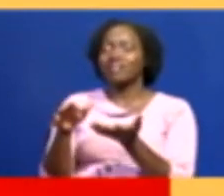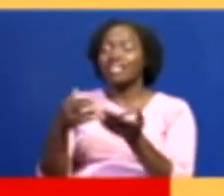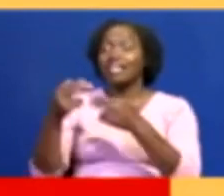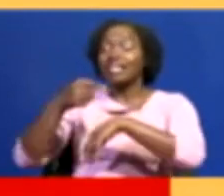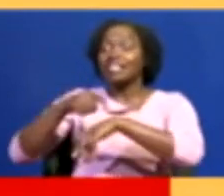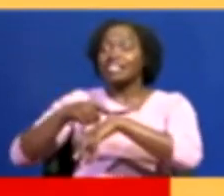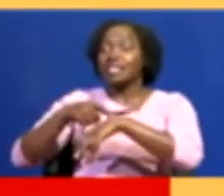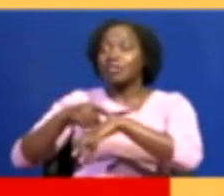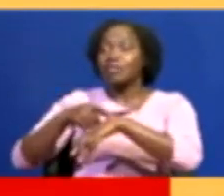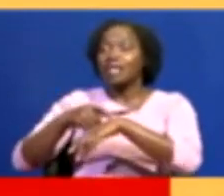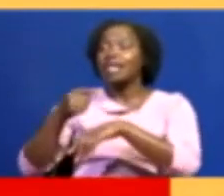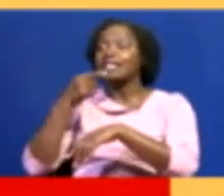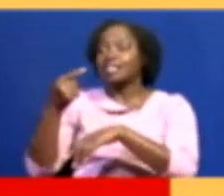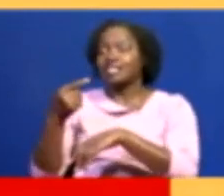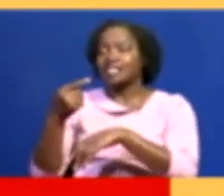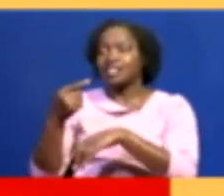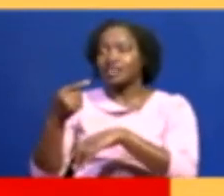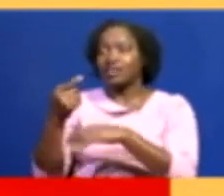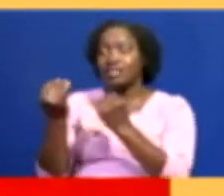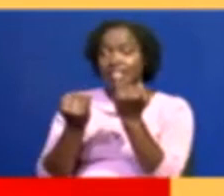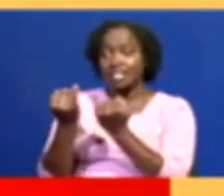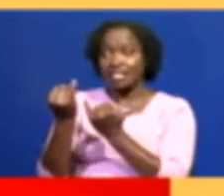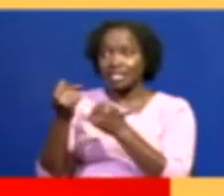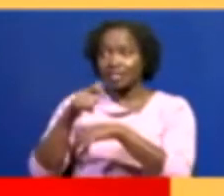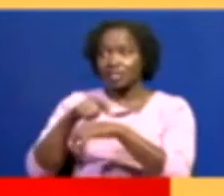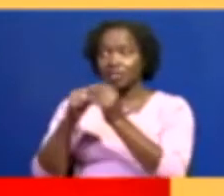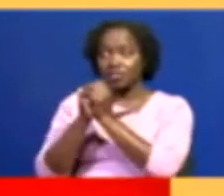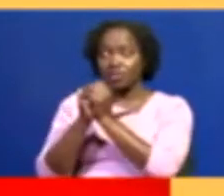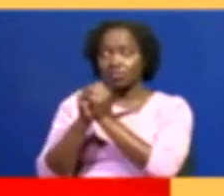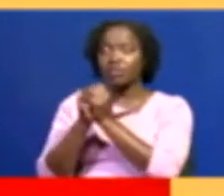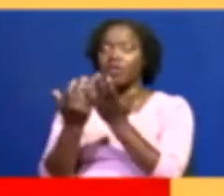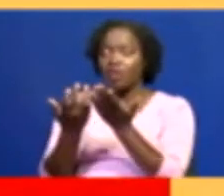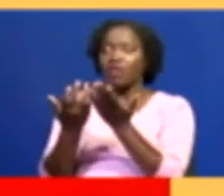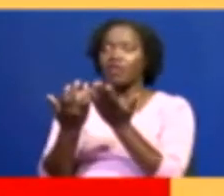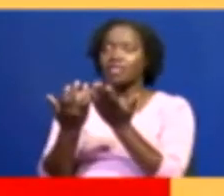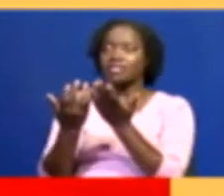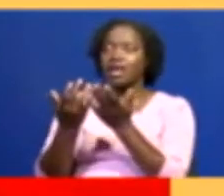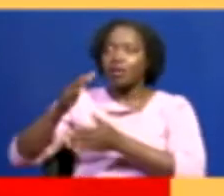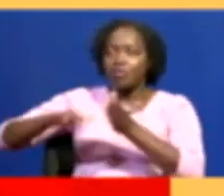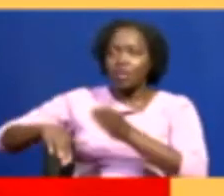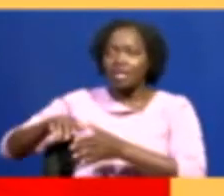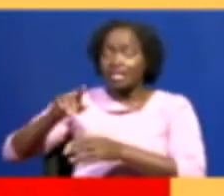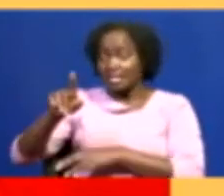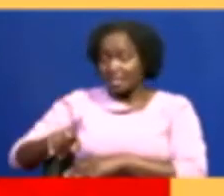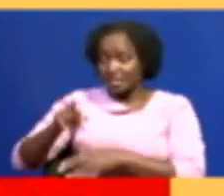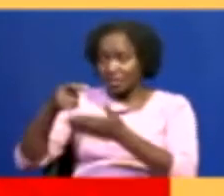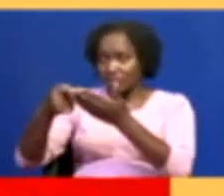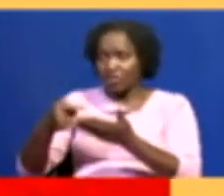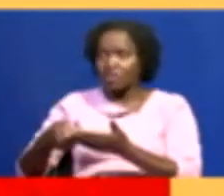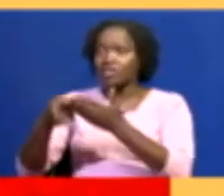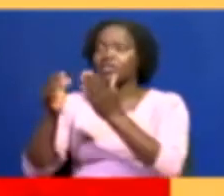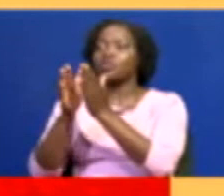And even I stated on Saturday when I was worshiping in Mwingi, there's need for dialogue with the